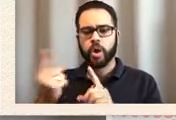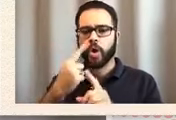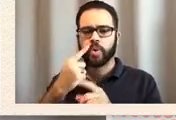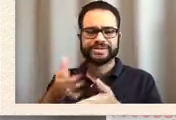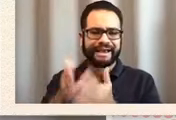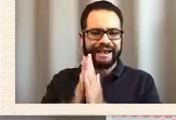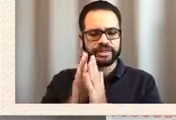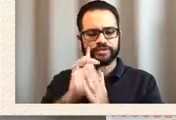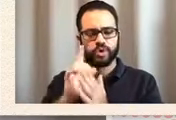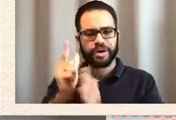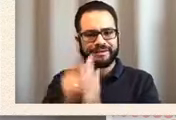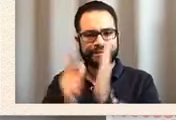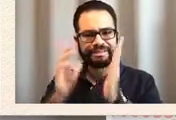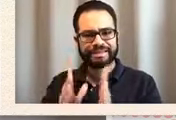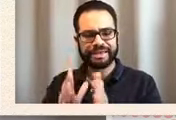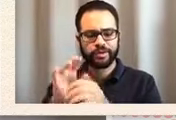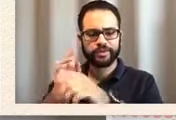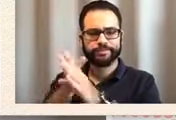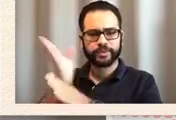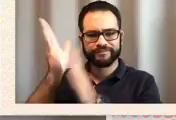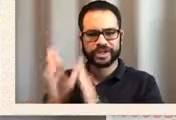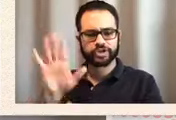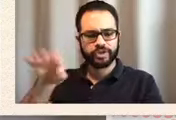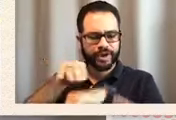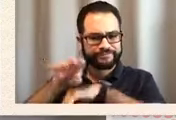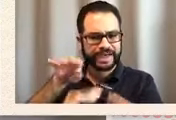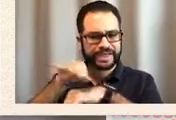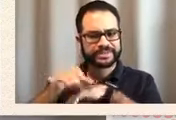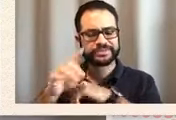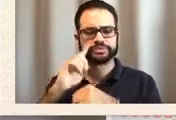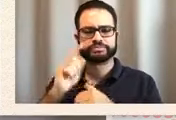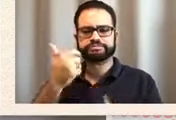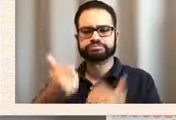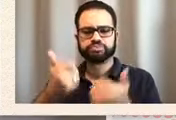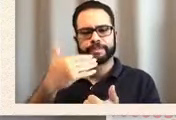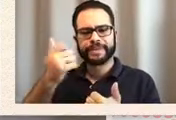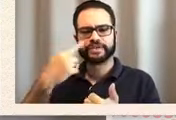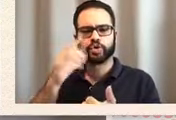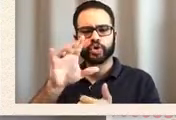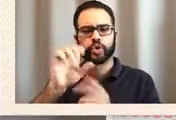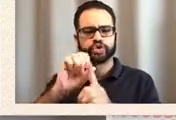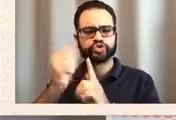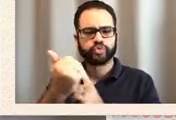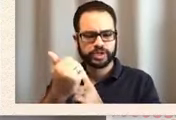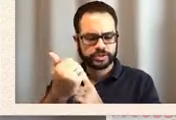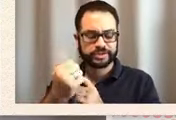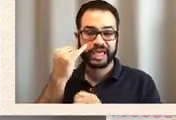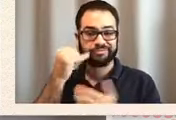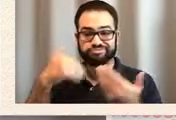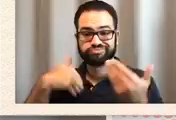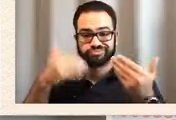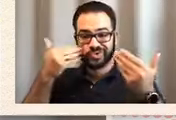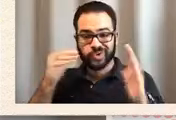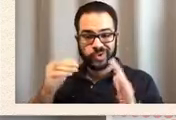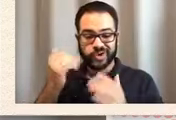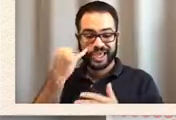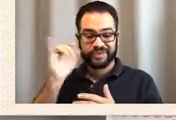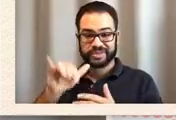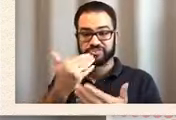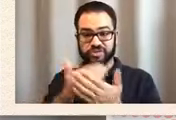a legal professional on what's best for your scenario if you don't know an ABLE account is right for you or